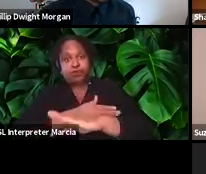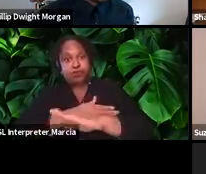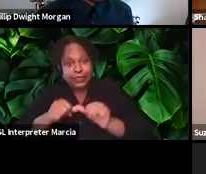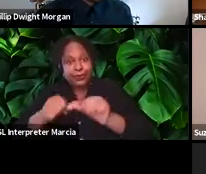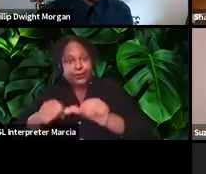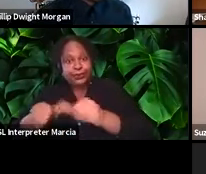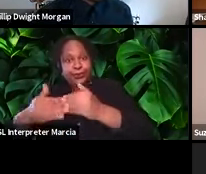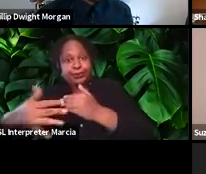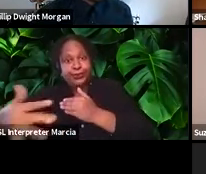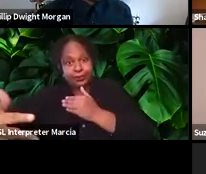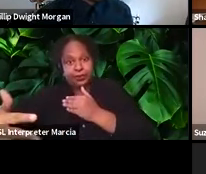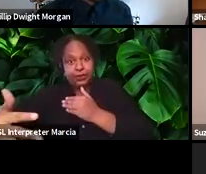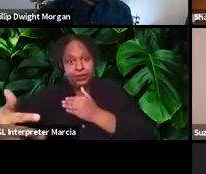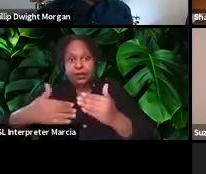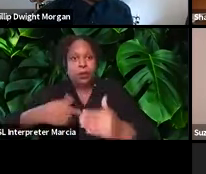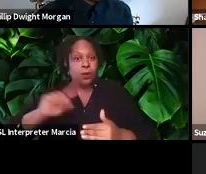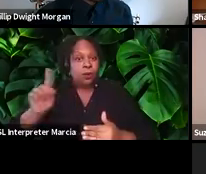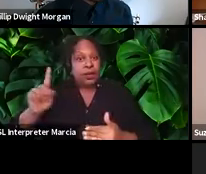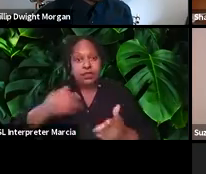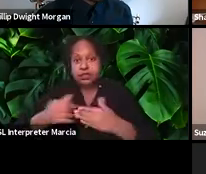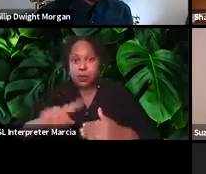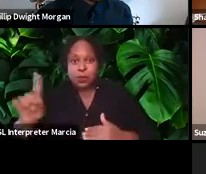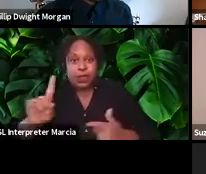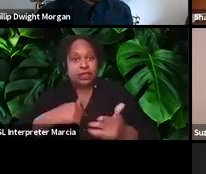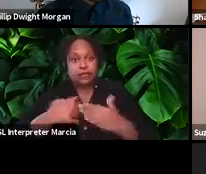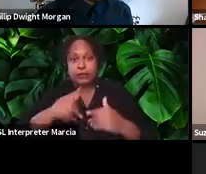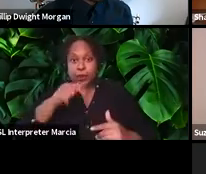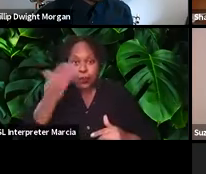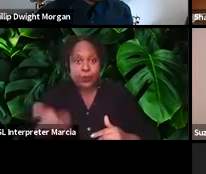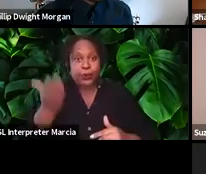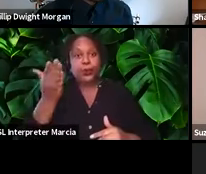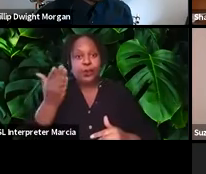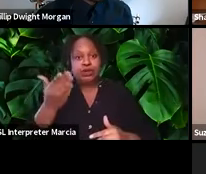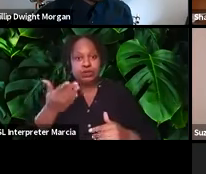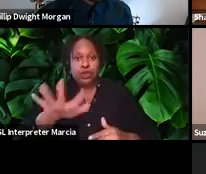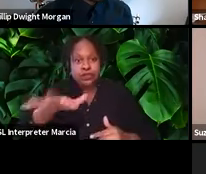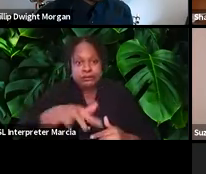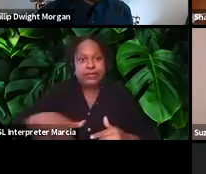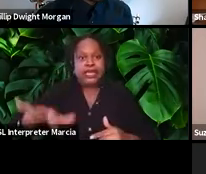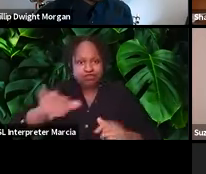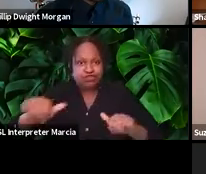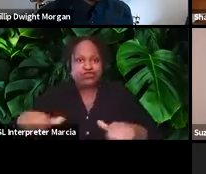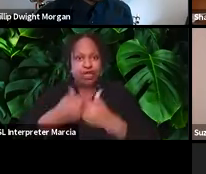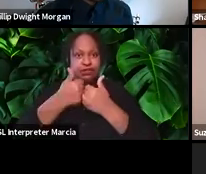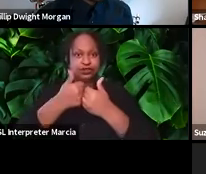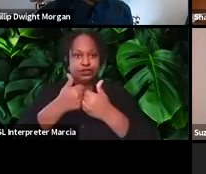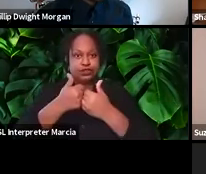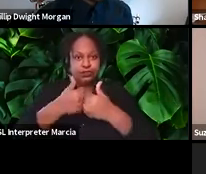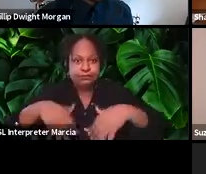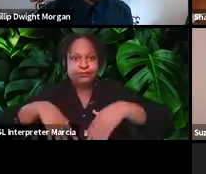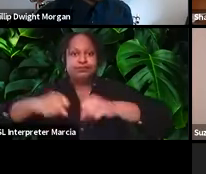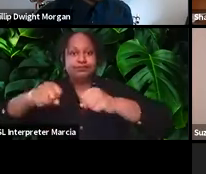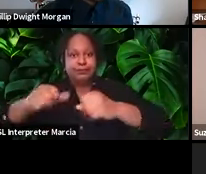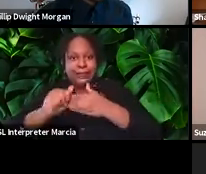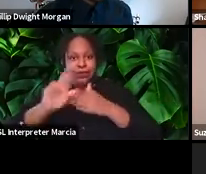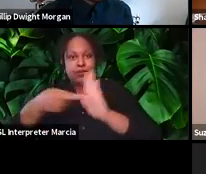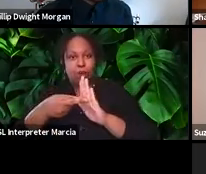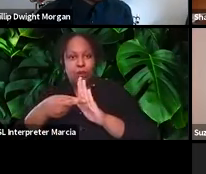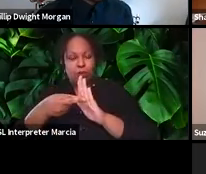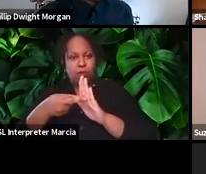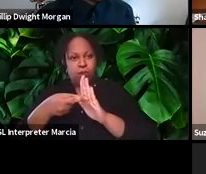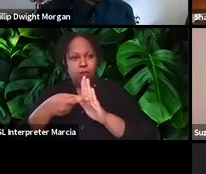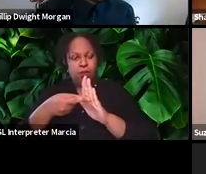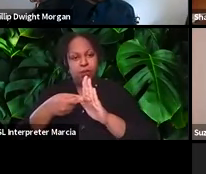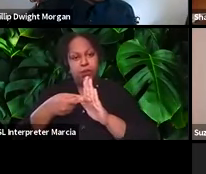sustained, wherever you are, whoever you are, challenge that space. be the leader in that space. Because